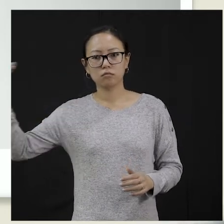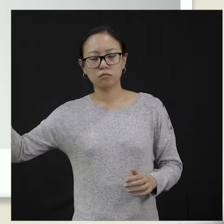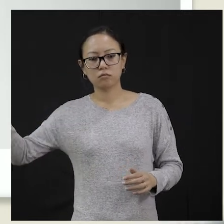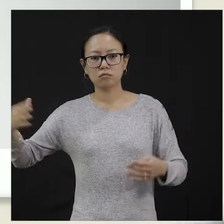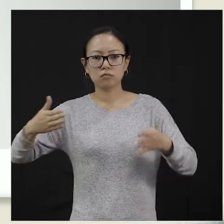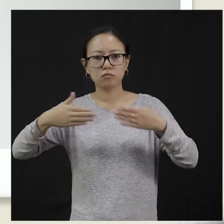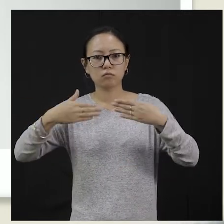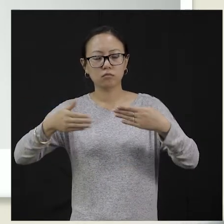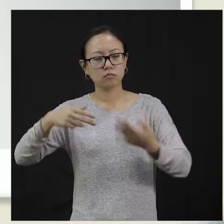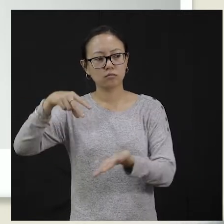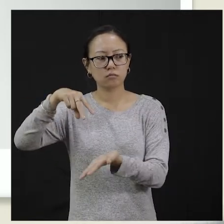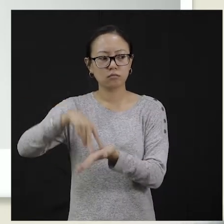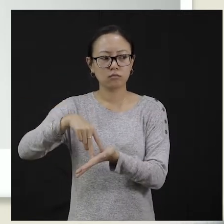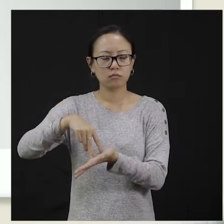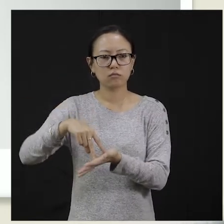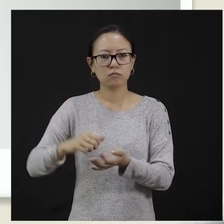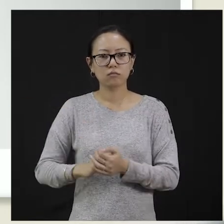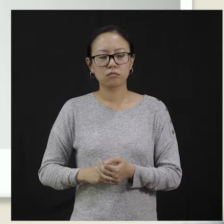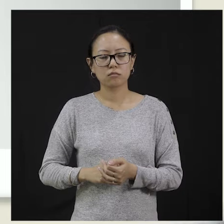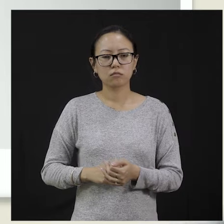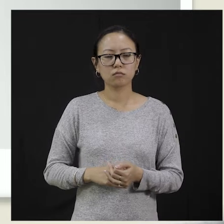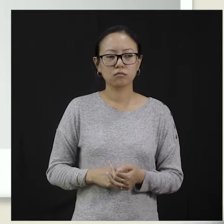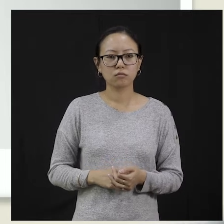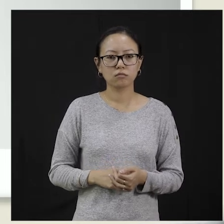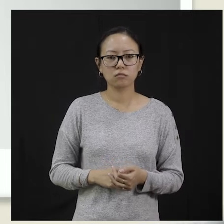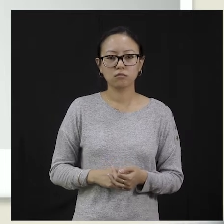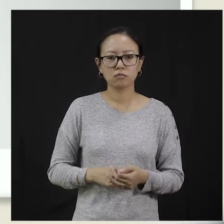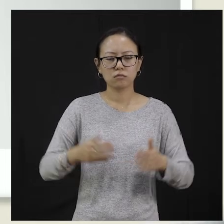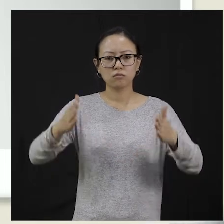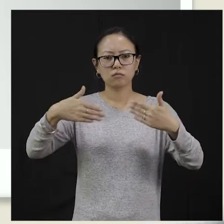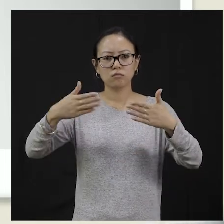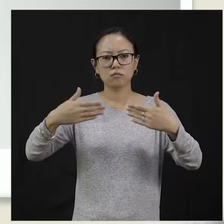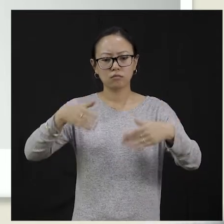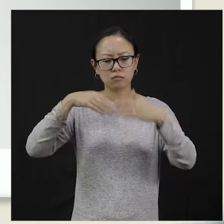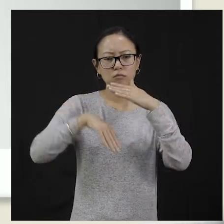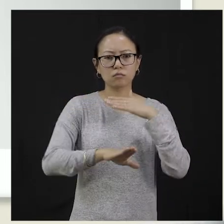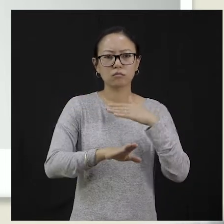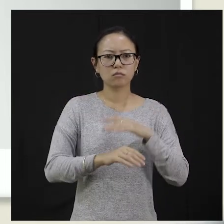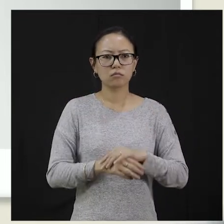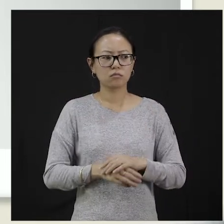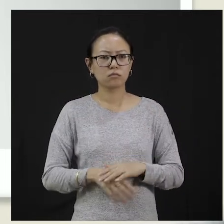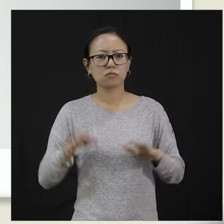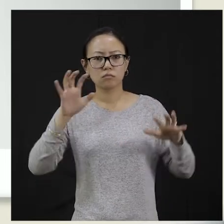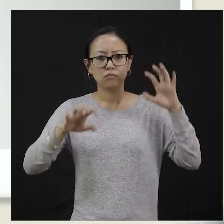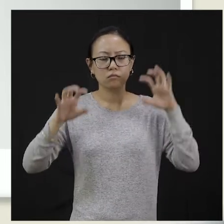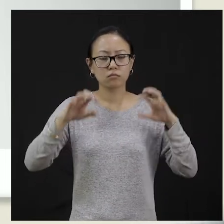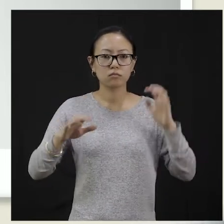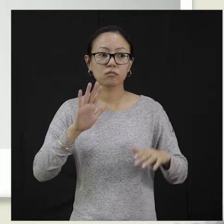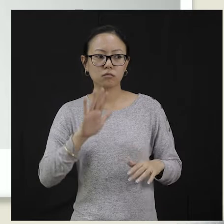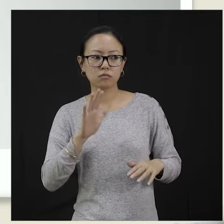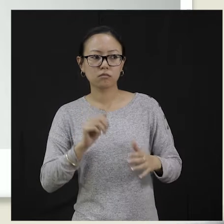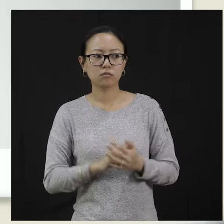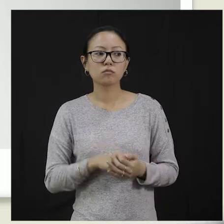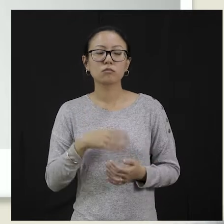circle the boy. Then color the dog inside the gate. Color the dog